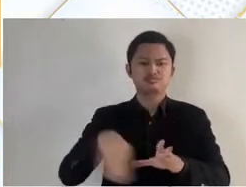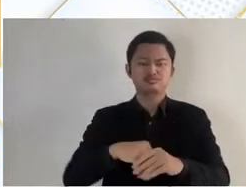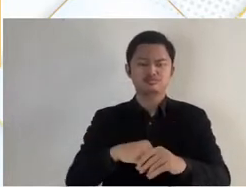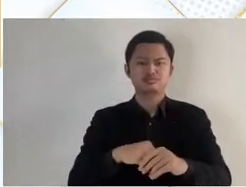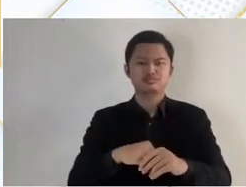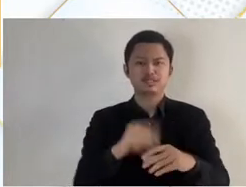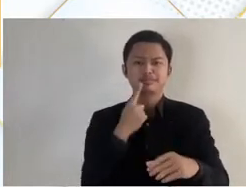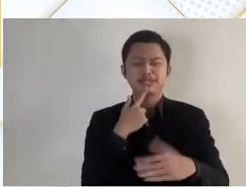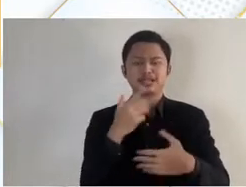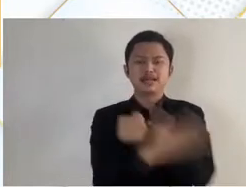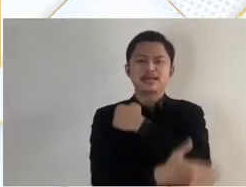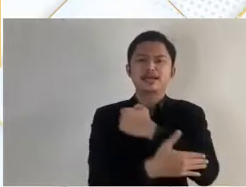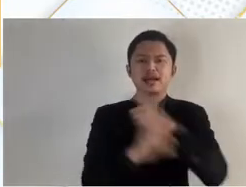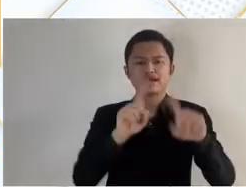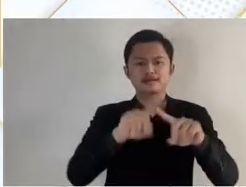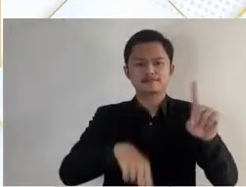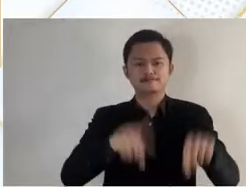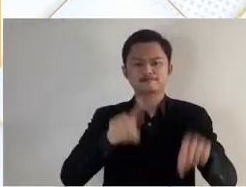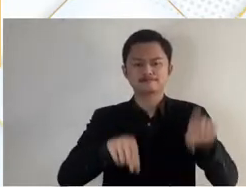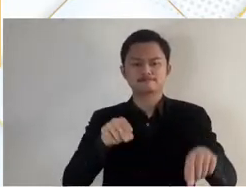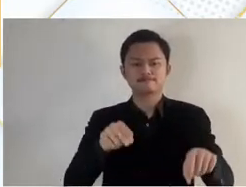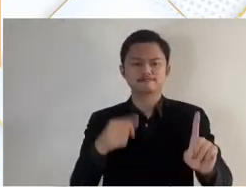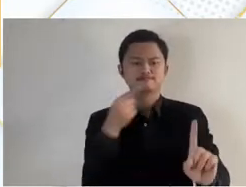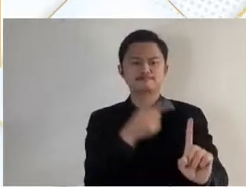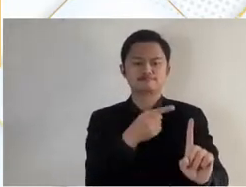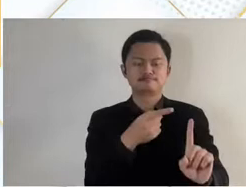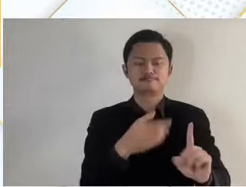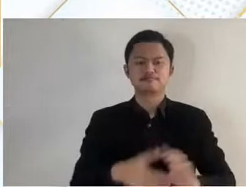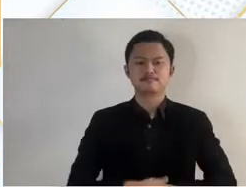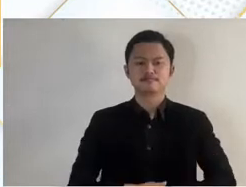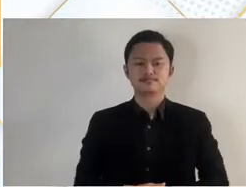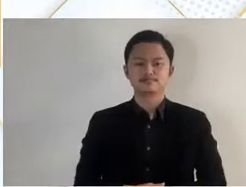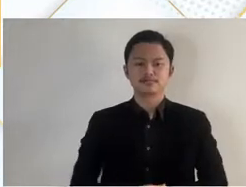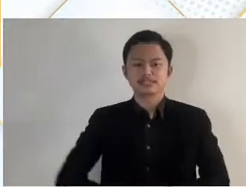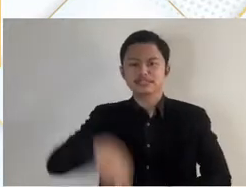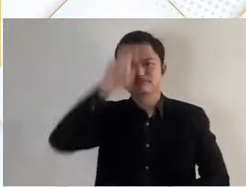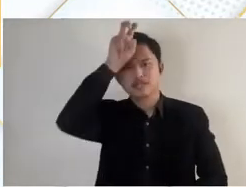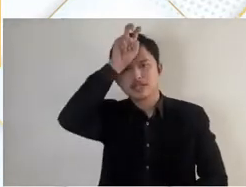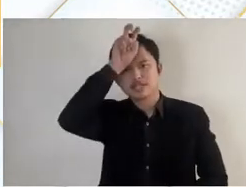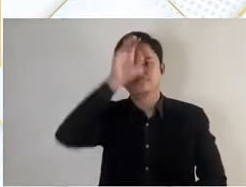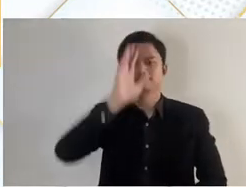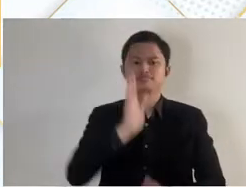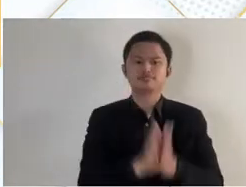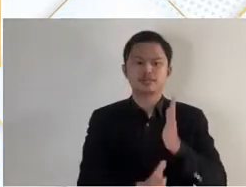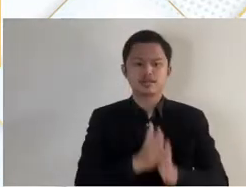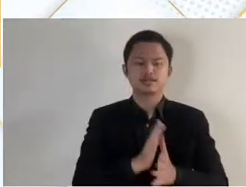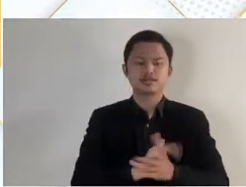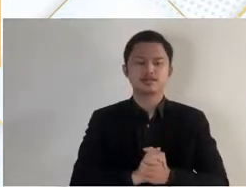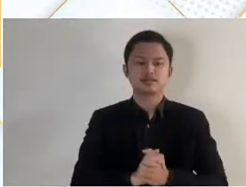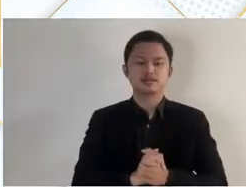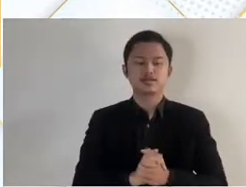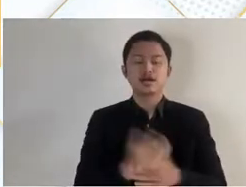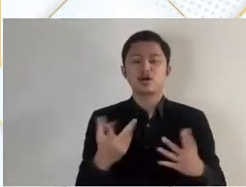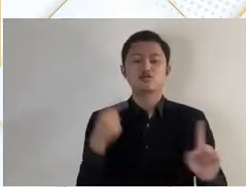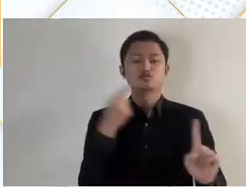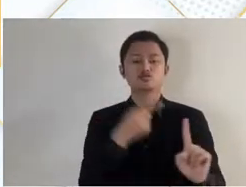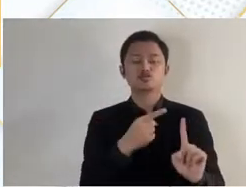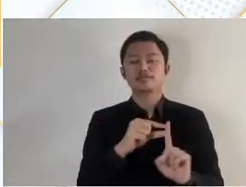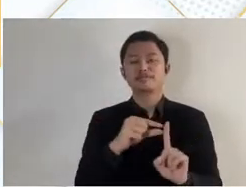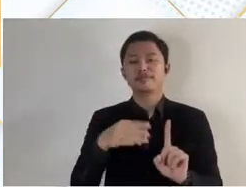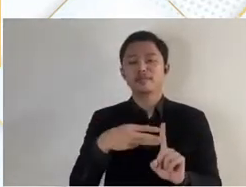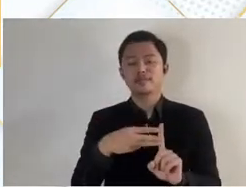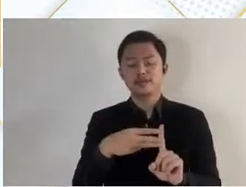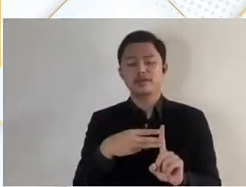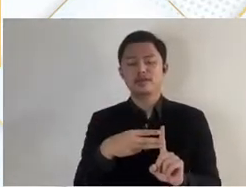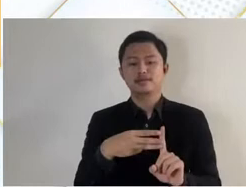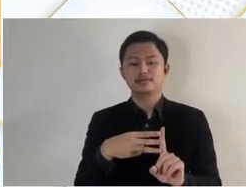and observers mission in the Sinai in Egypt. Although it is not a UN mission, it is part and